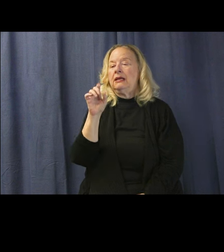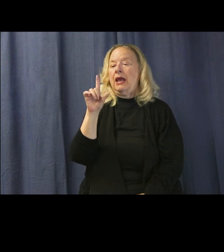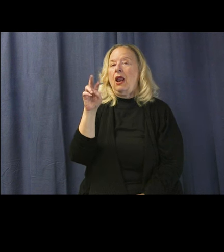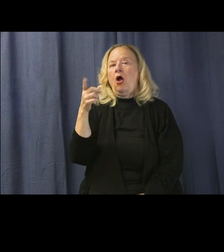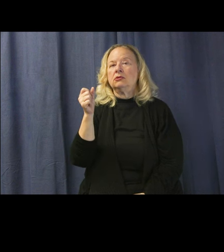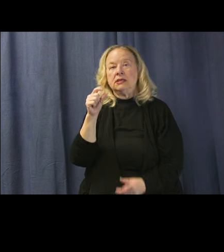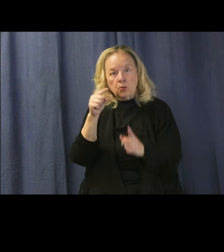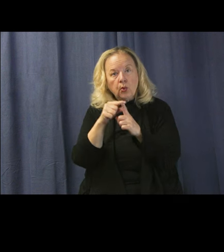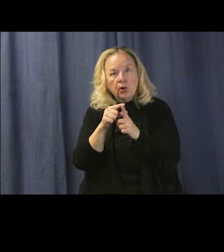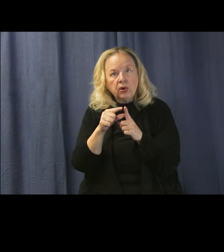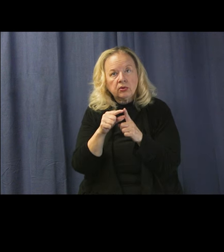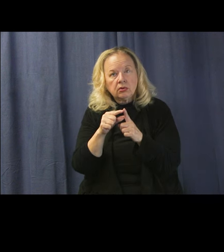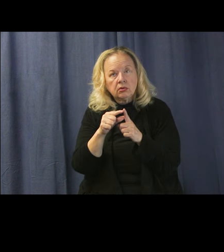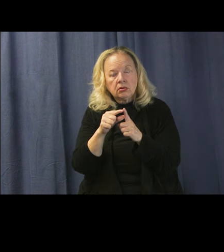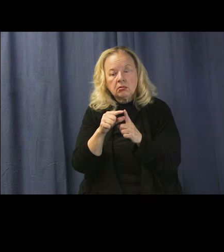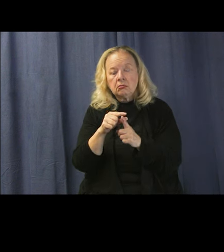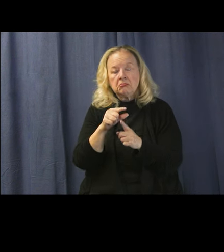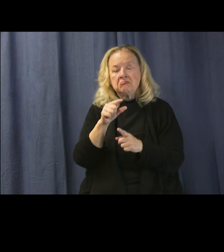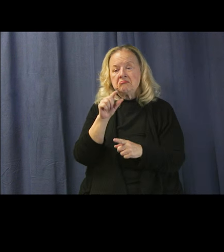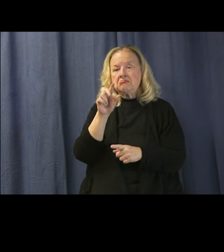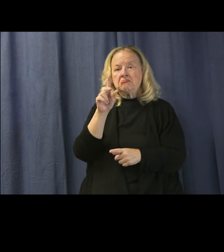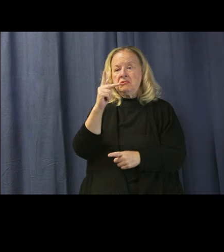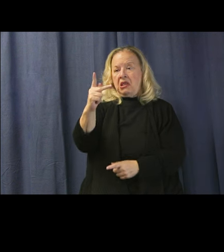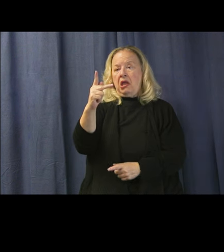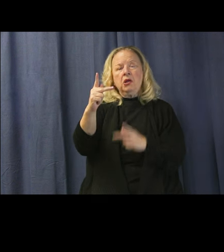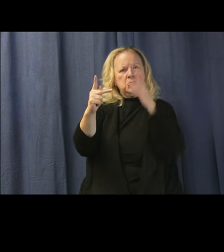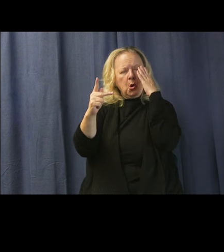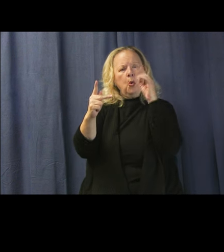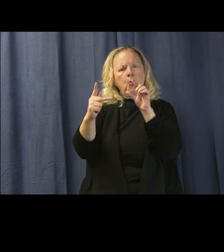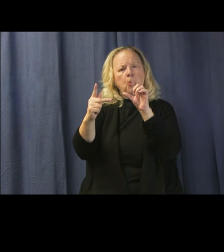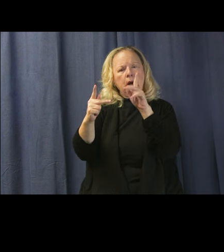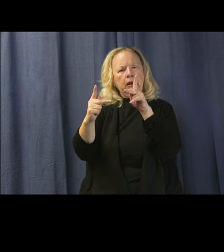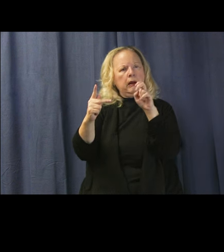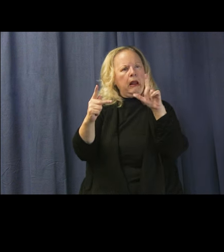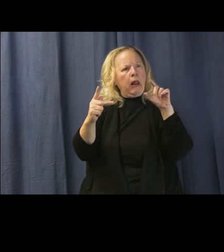Kellogg's. It's a word. A letter can be a word. What's this one?